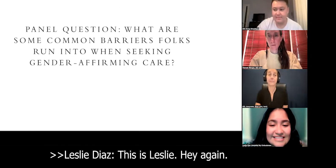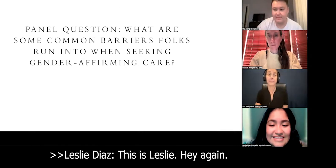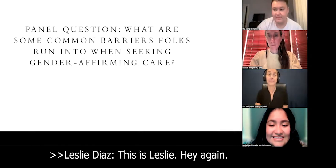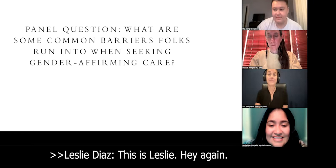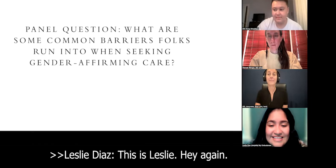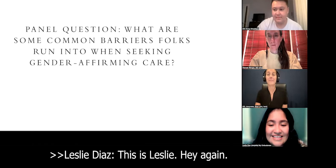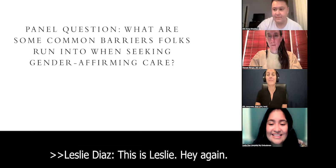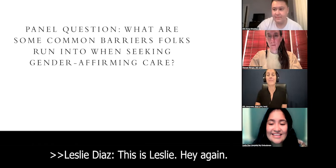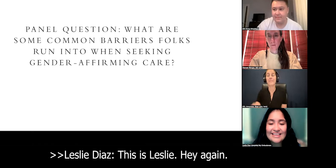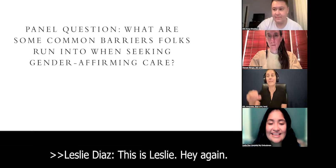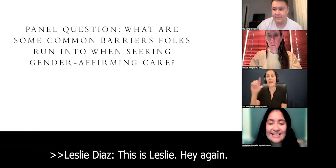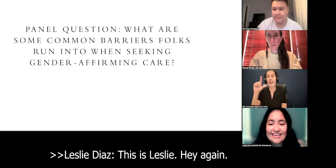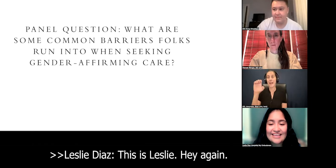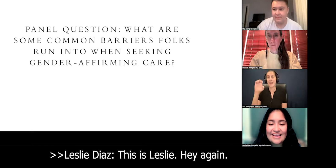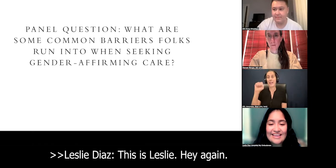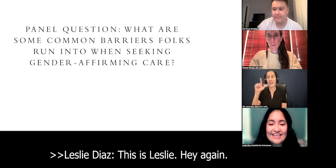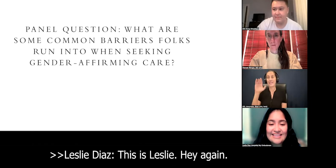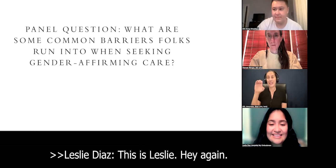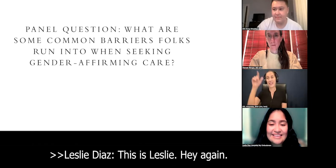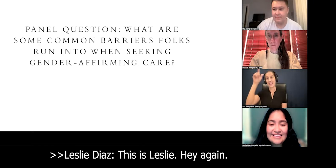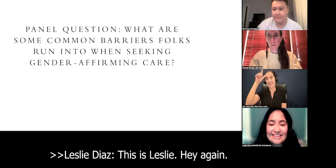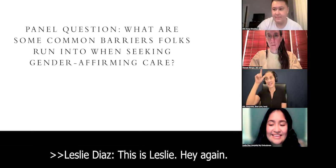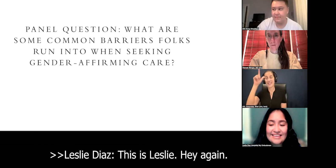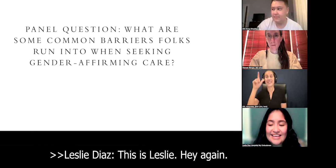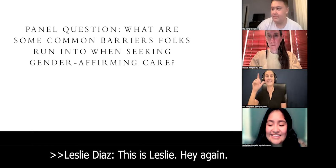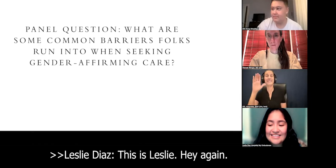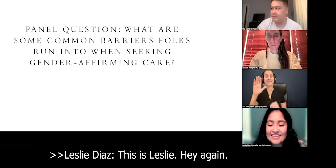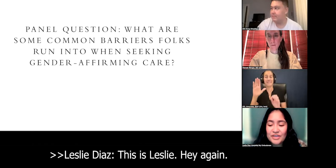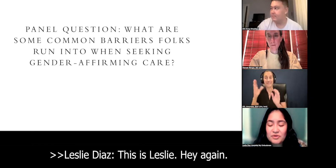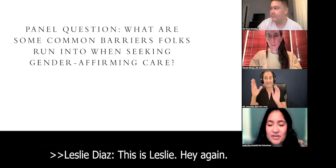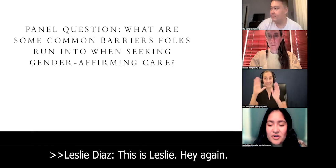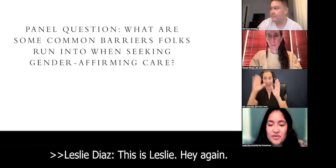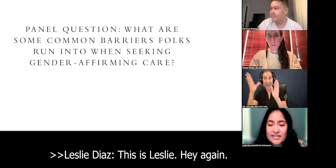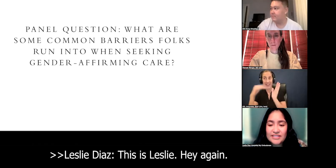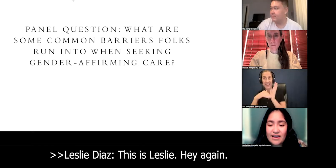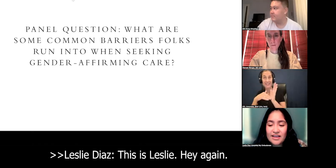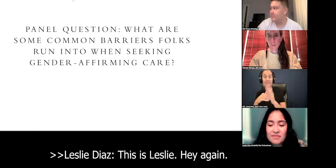This is Leslie. Hey again.